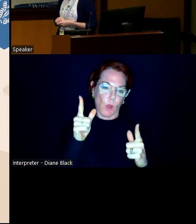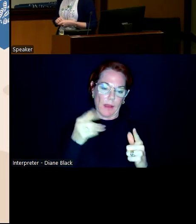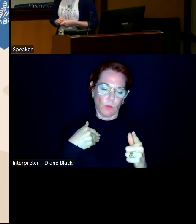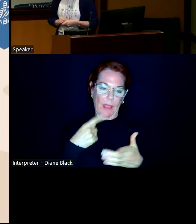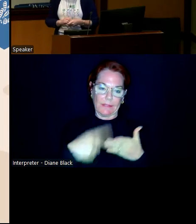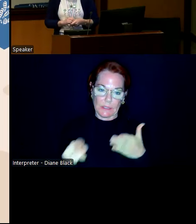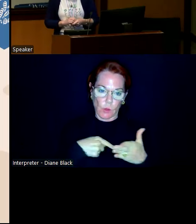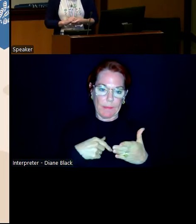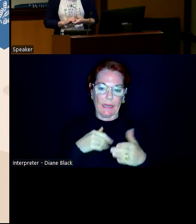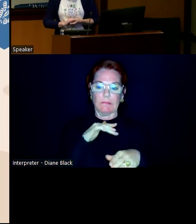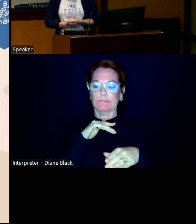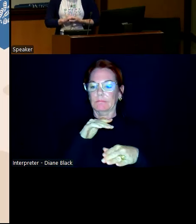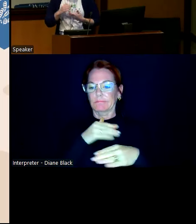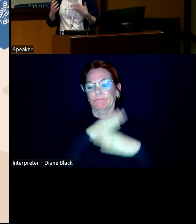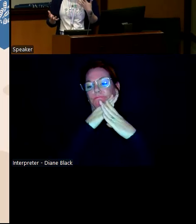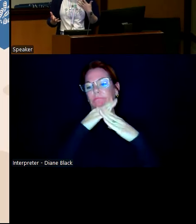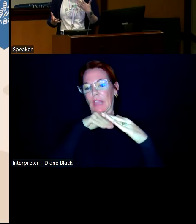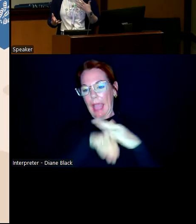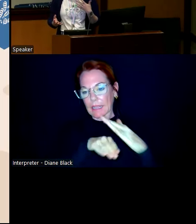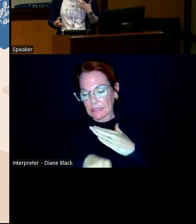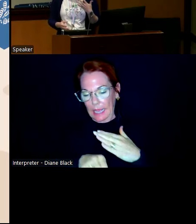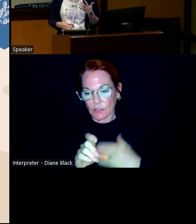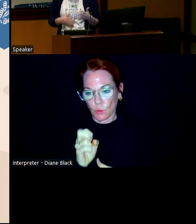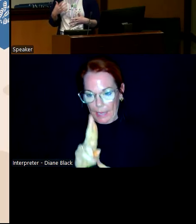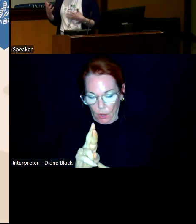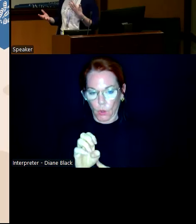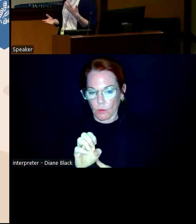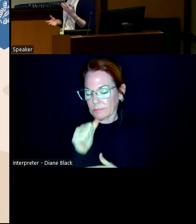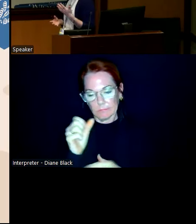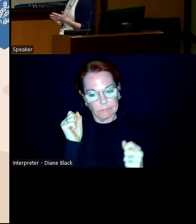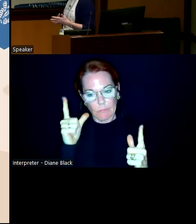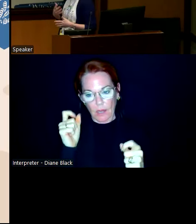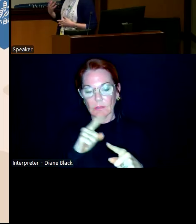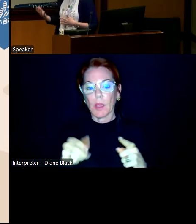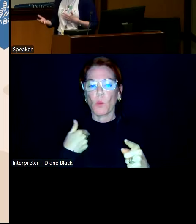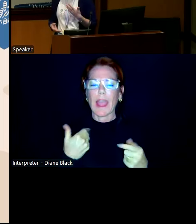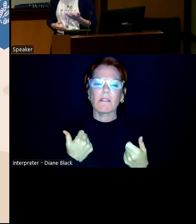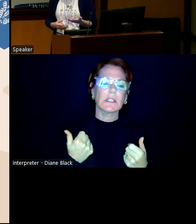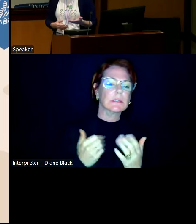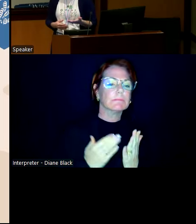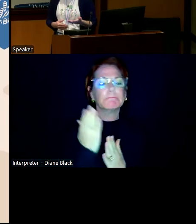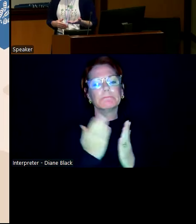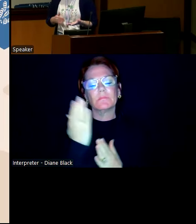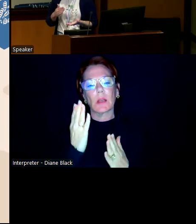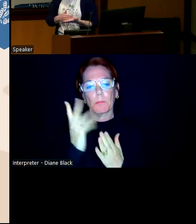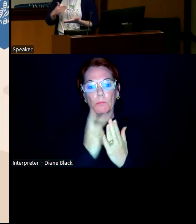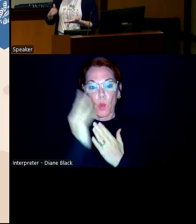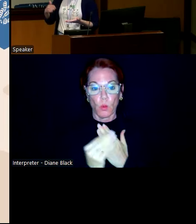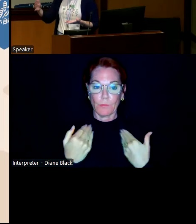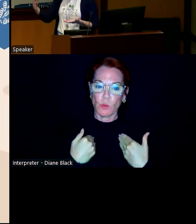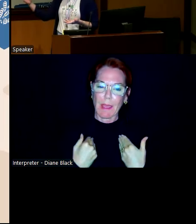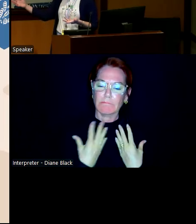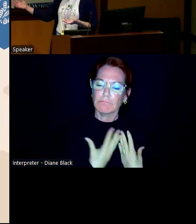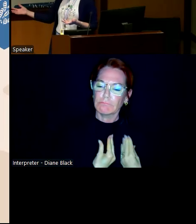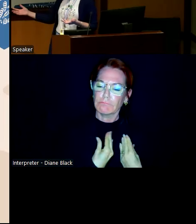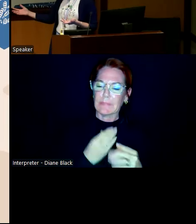lack of access to care. And so we're creating this program to help individuals and have a supportive and compassionate environment and trying